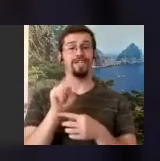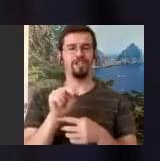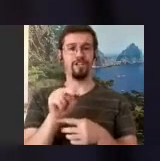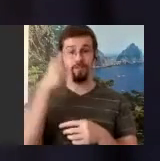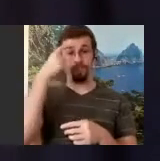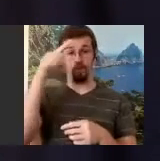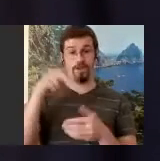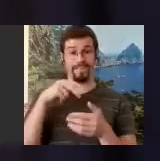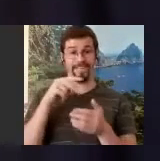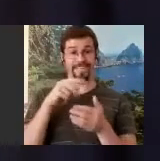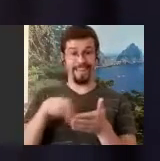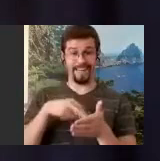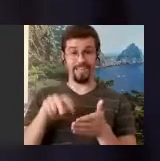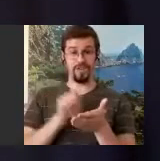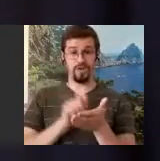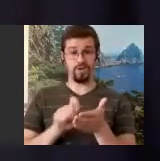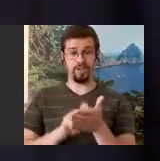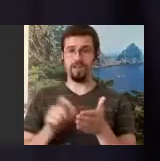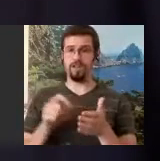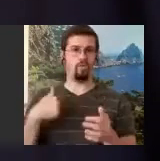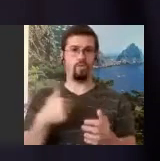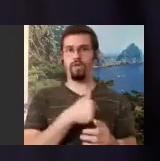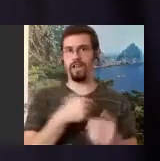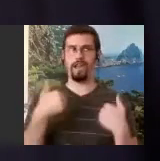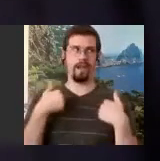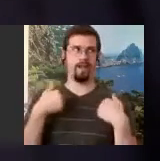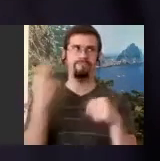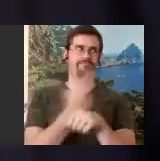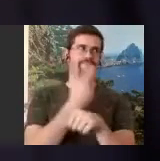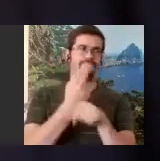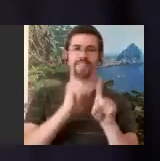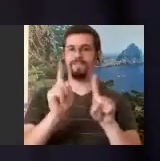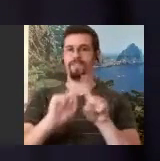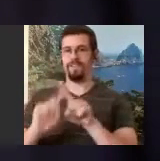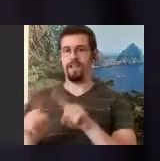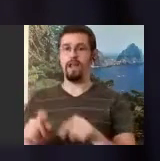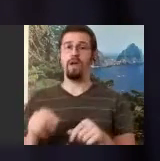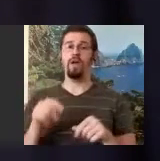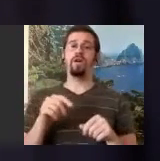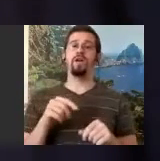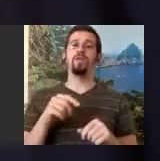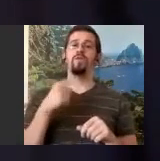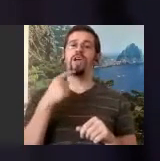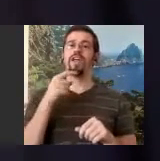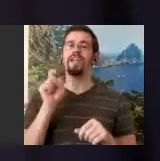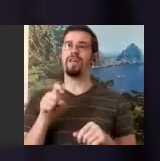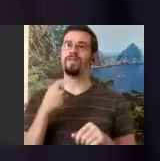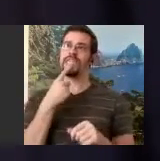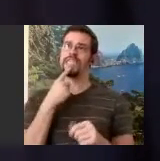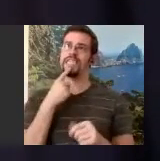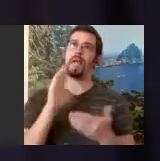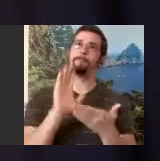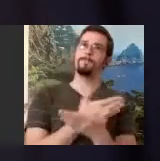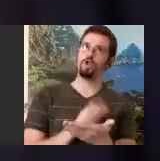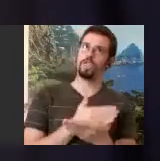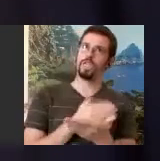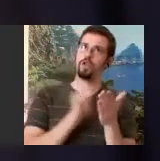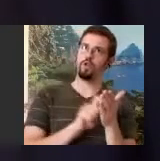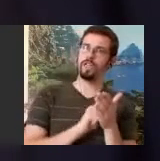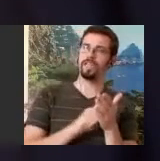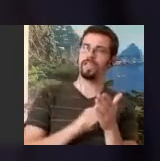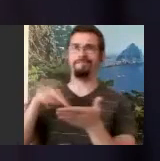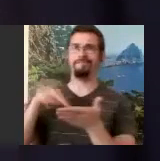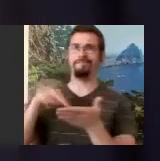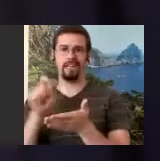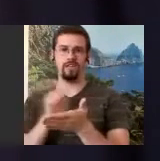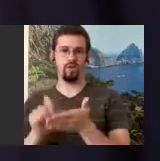we mean all kinds of things, and we have to say music notes notation or dance notation in front